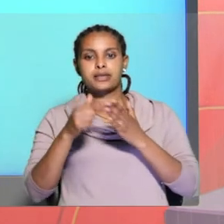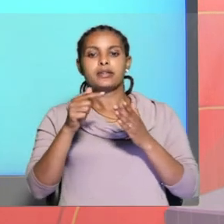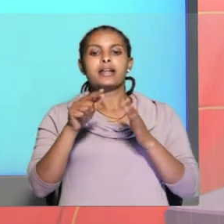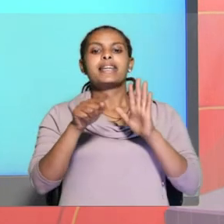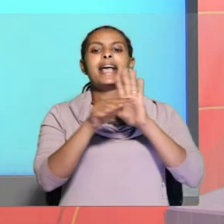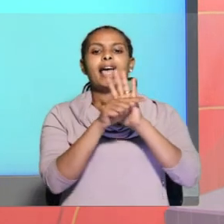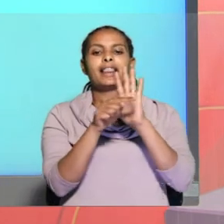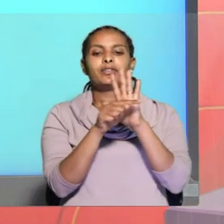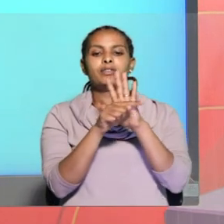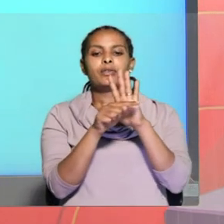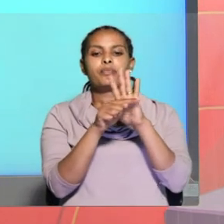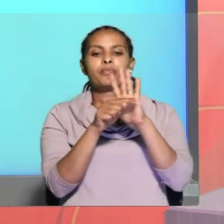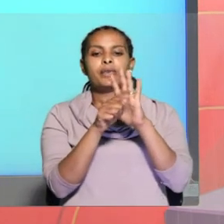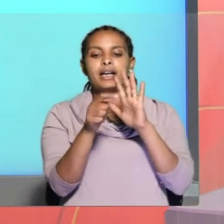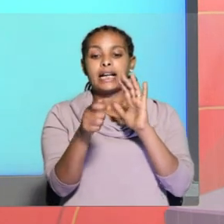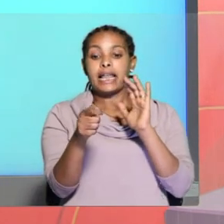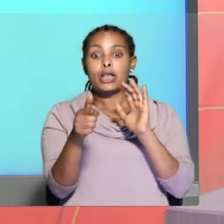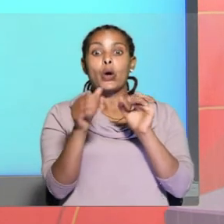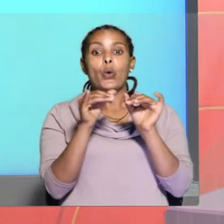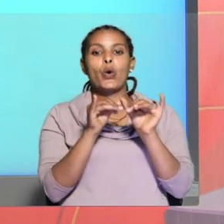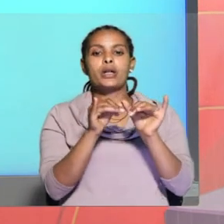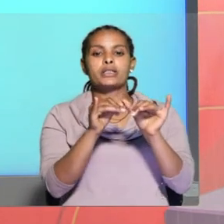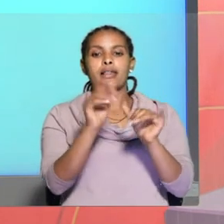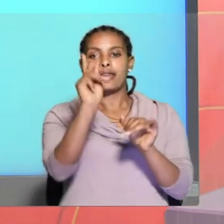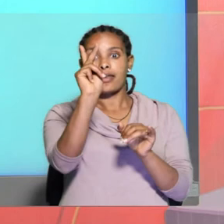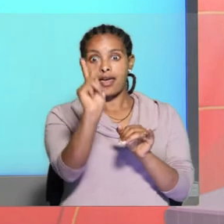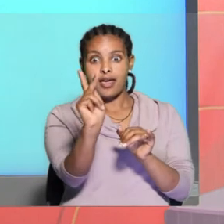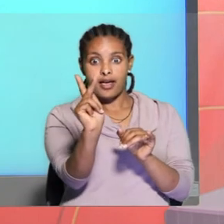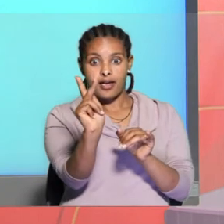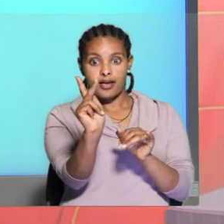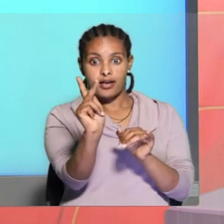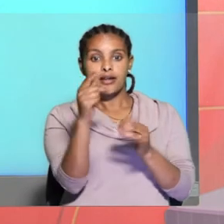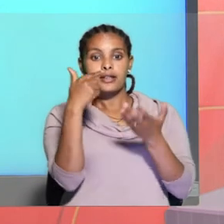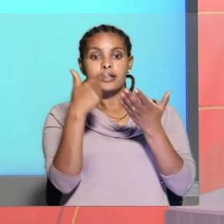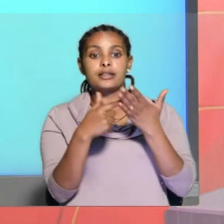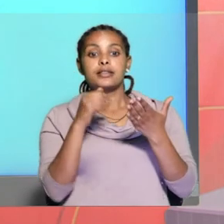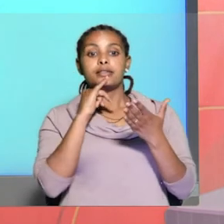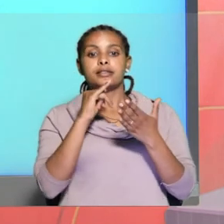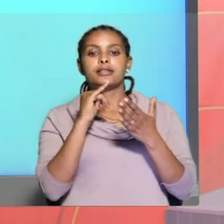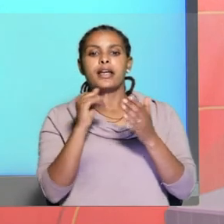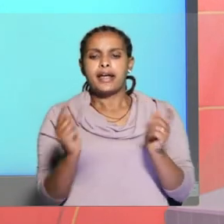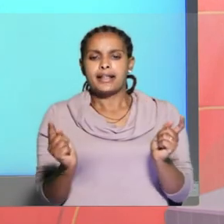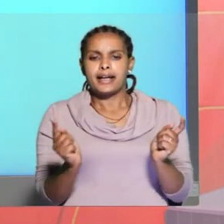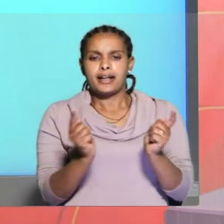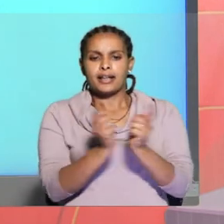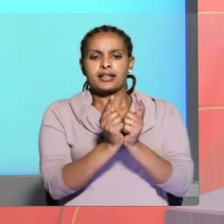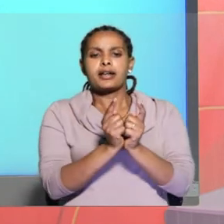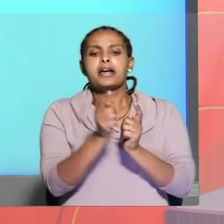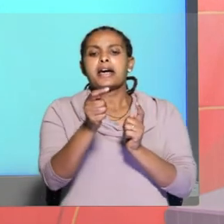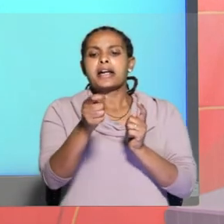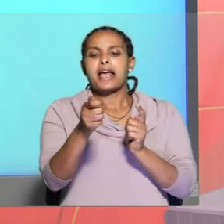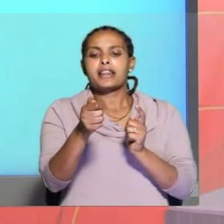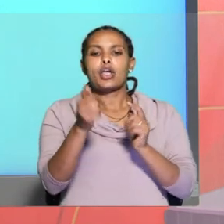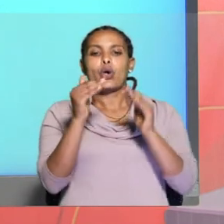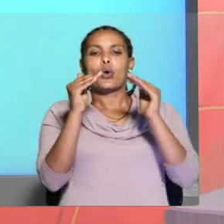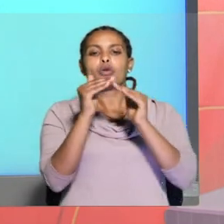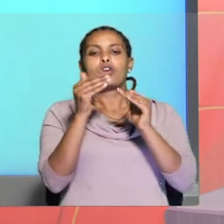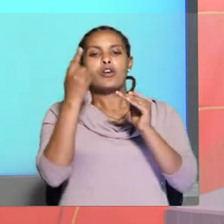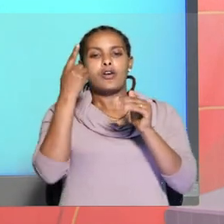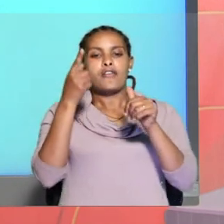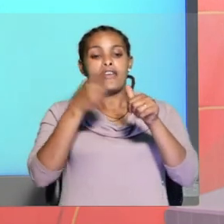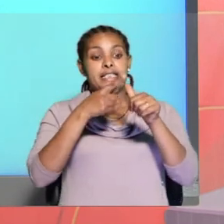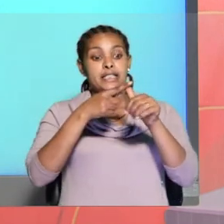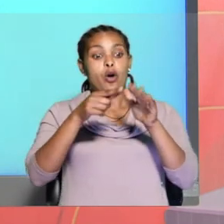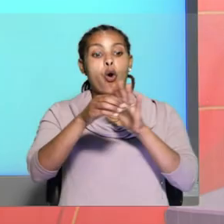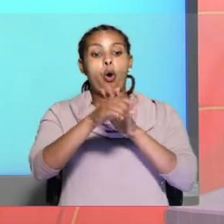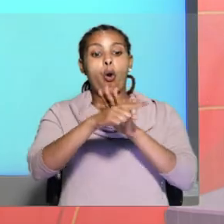negative red constant k this is integrated red equation for a first